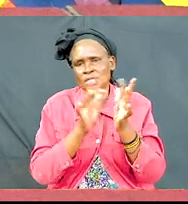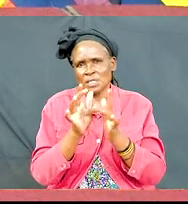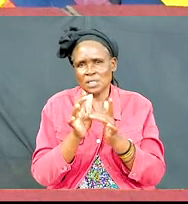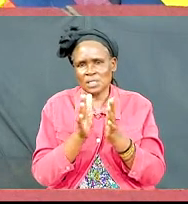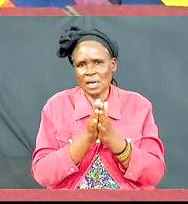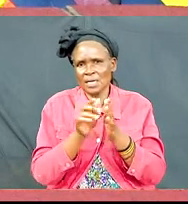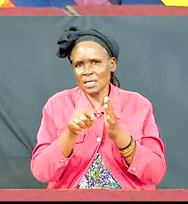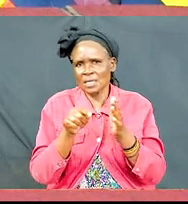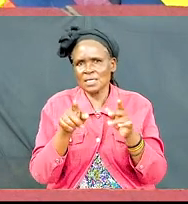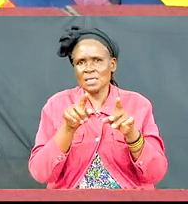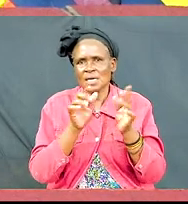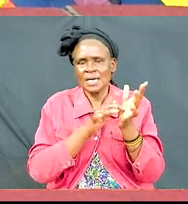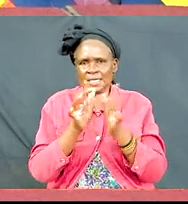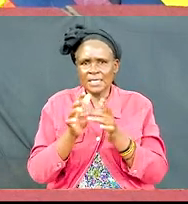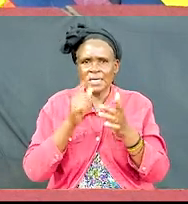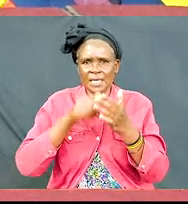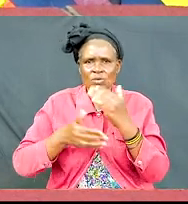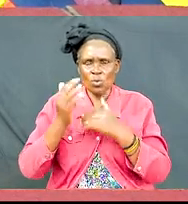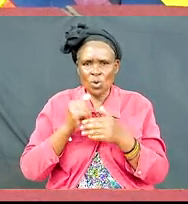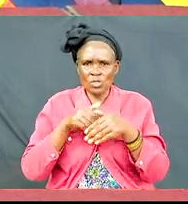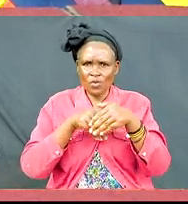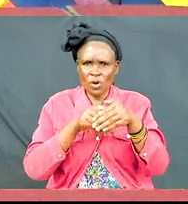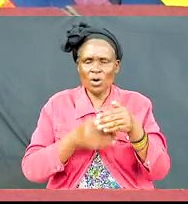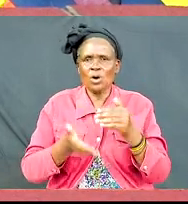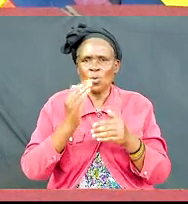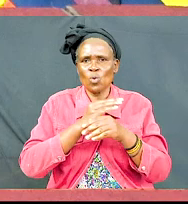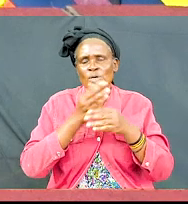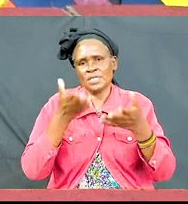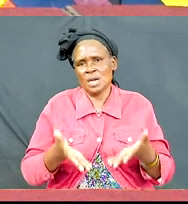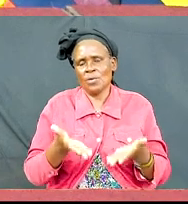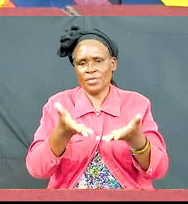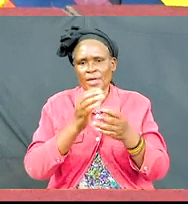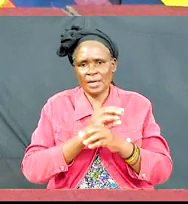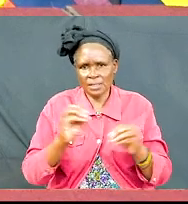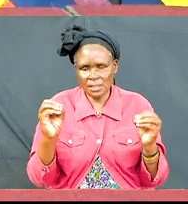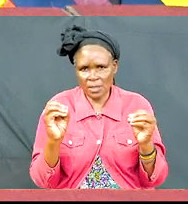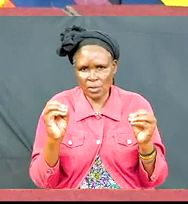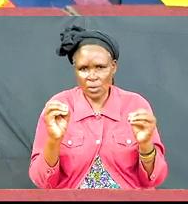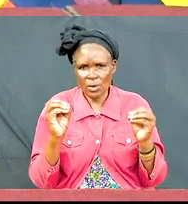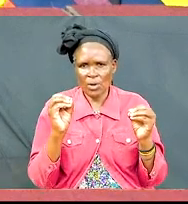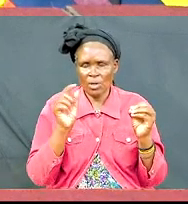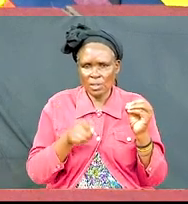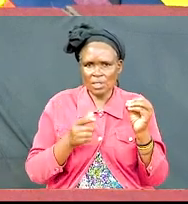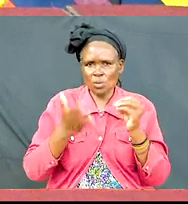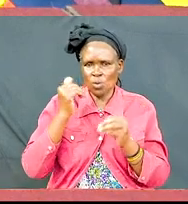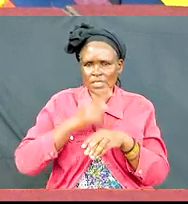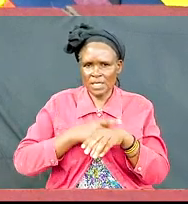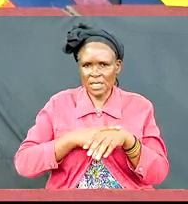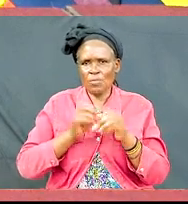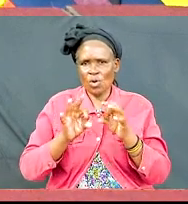this Jesus that they were following was now no more. This was a time of